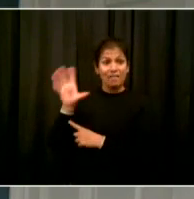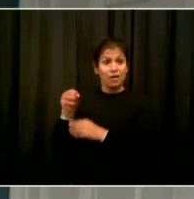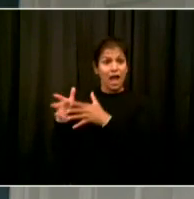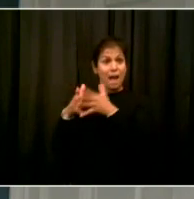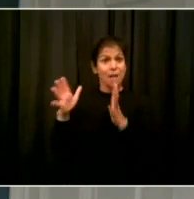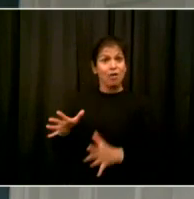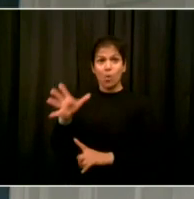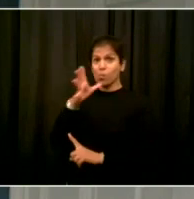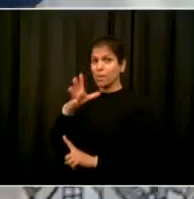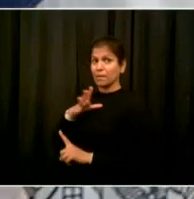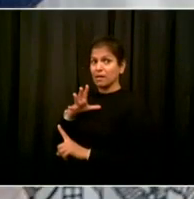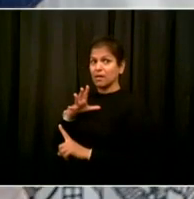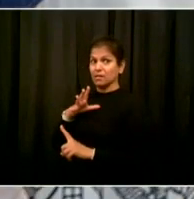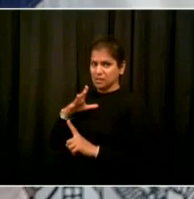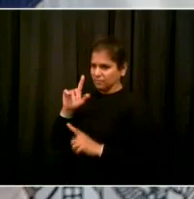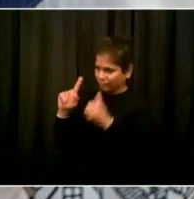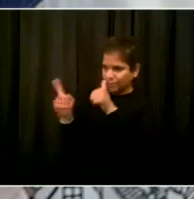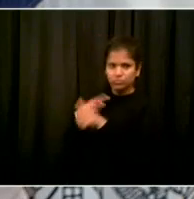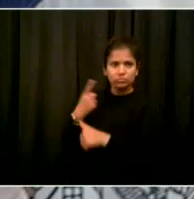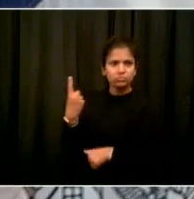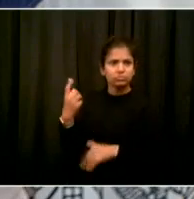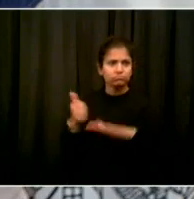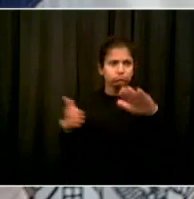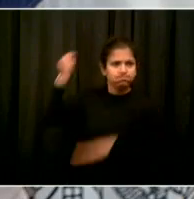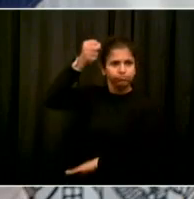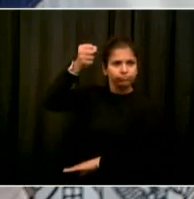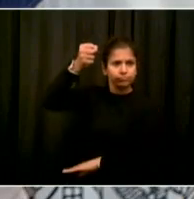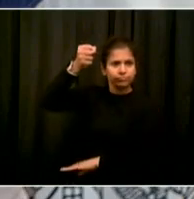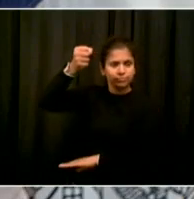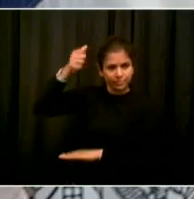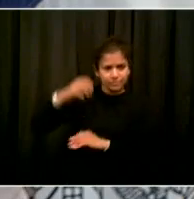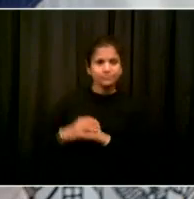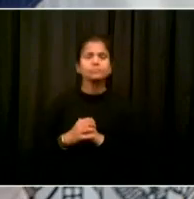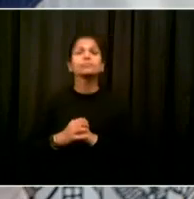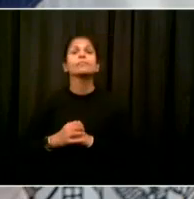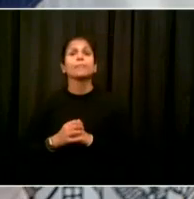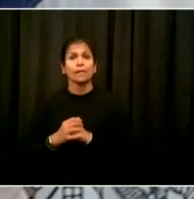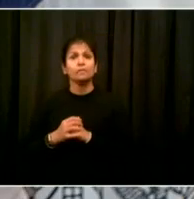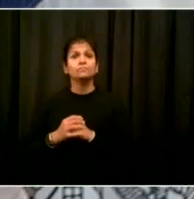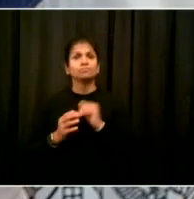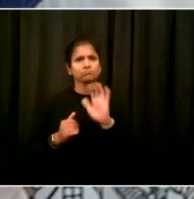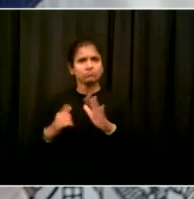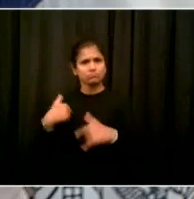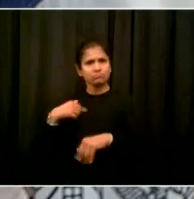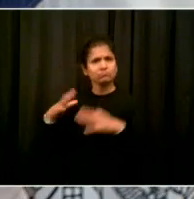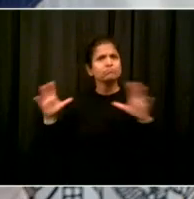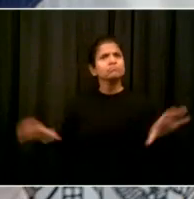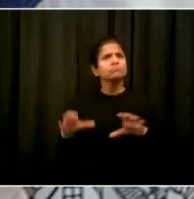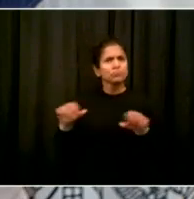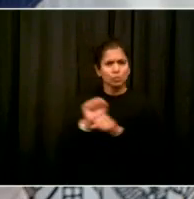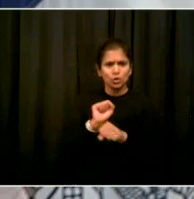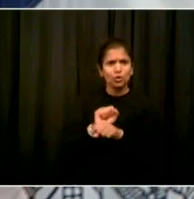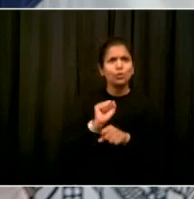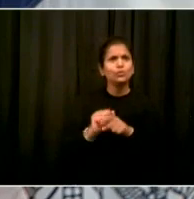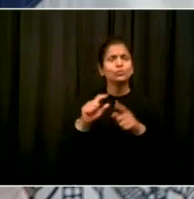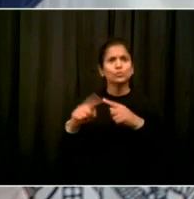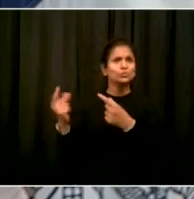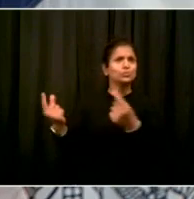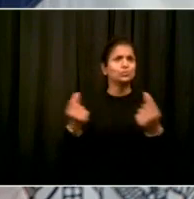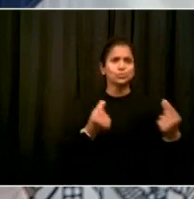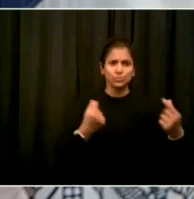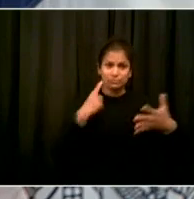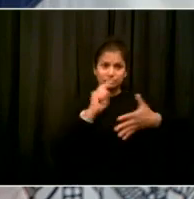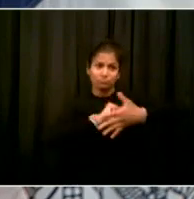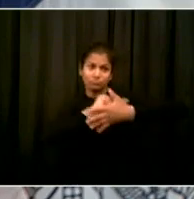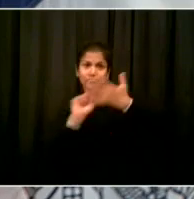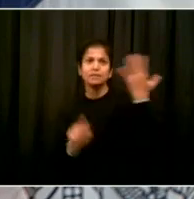city. So we have a lot of work to do, and a lot will be resting on your shoulders, Chief.